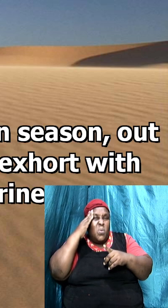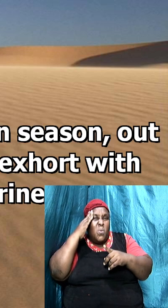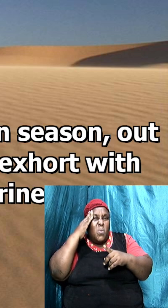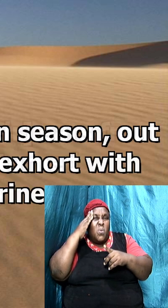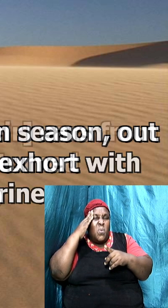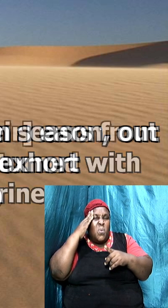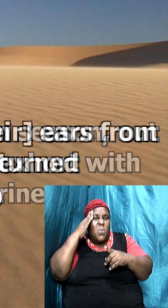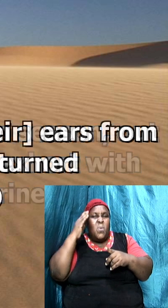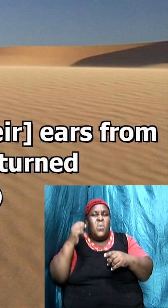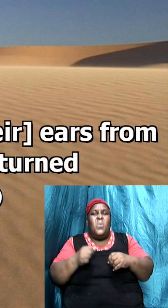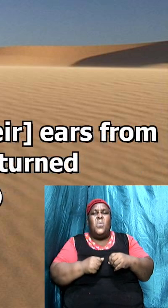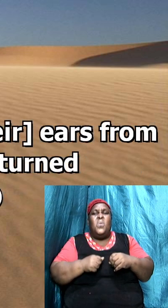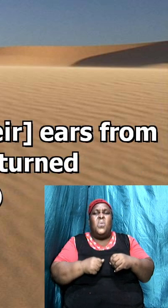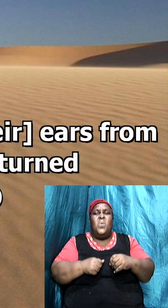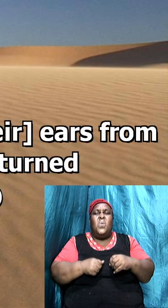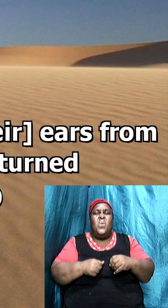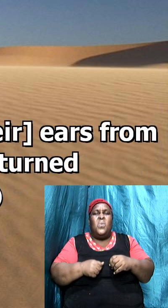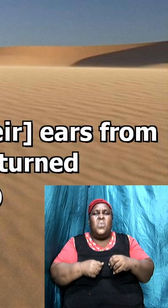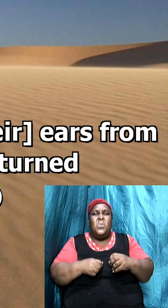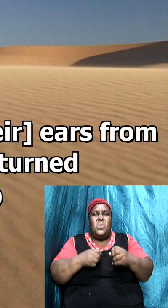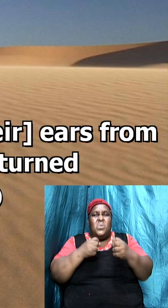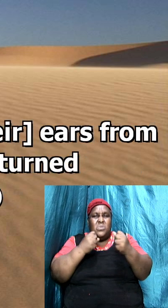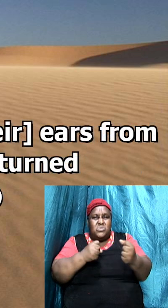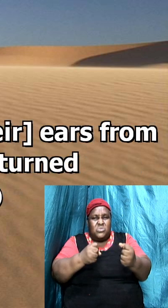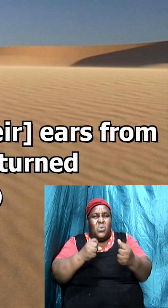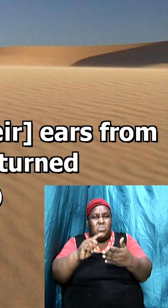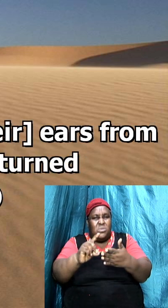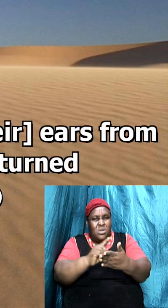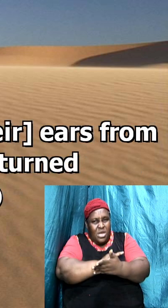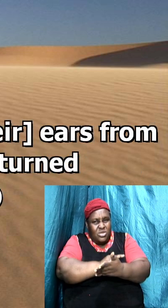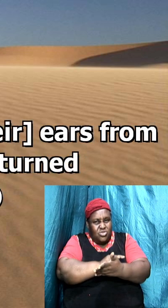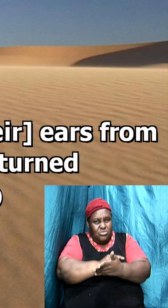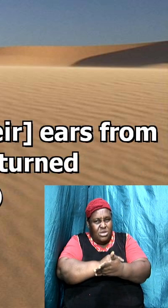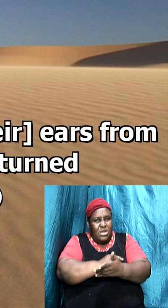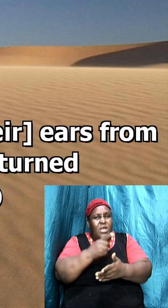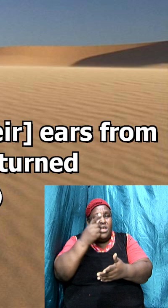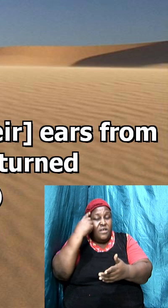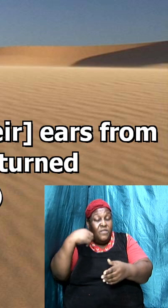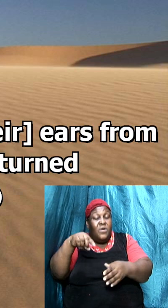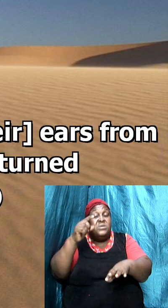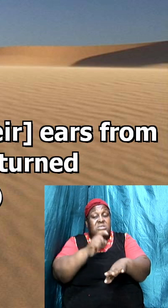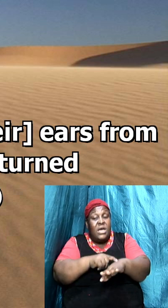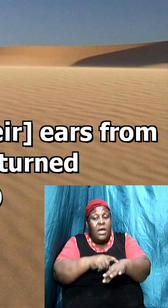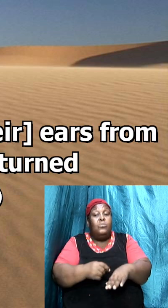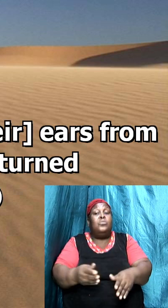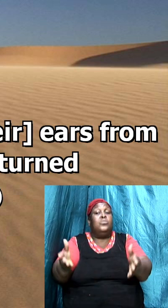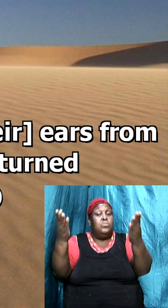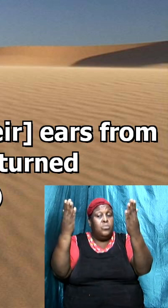For the time, and this is why him tell Timothy, you know, him say, for the time will